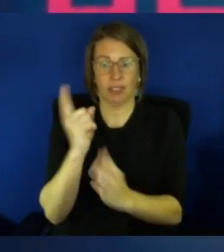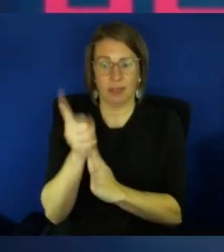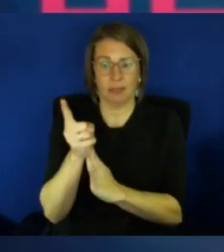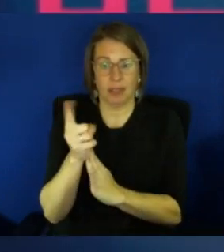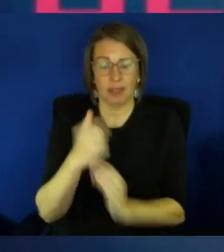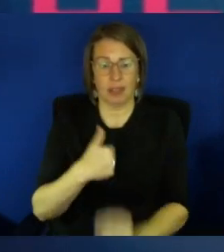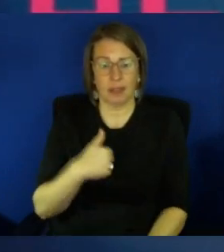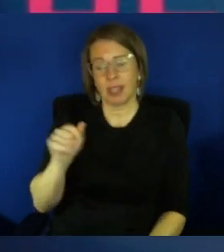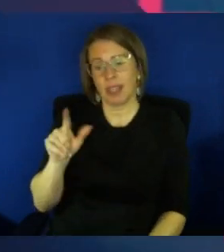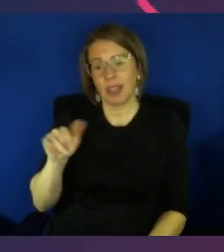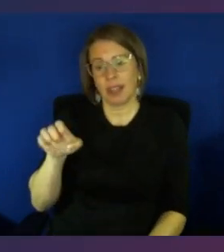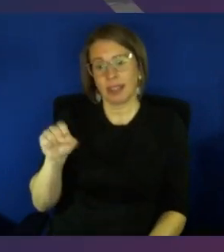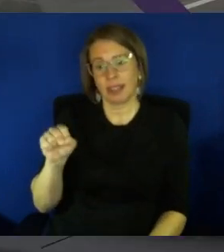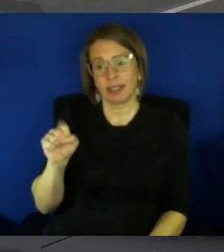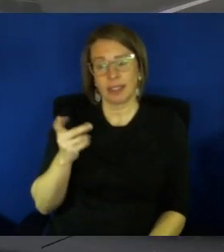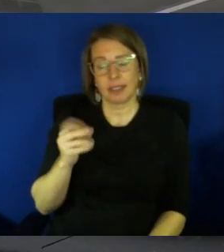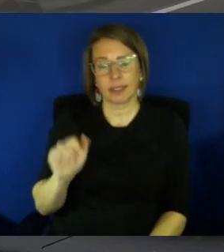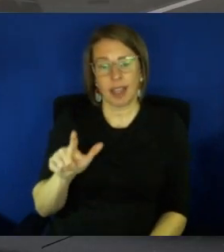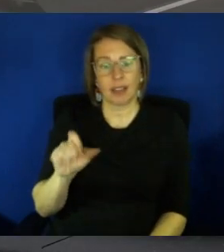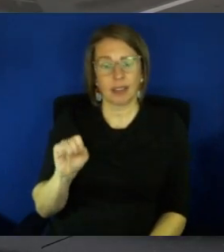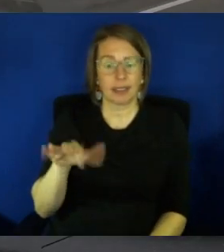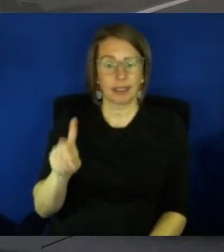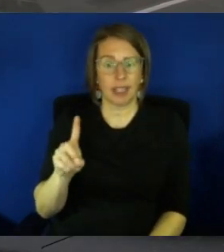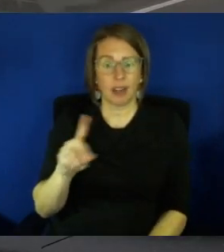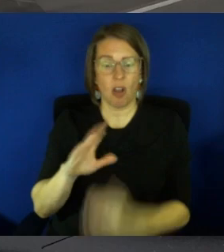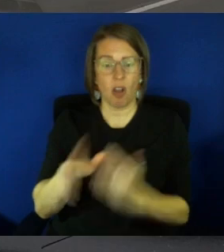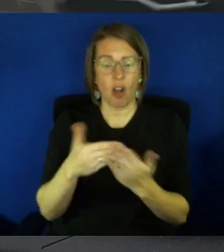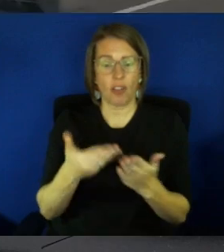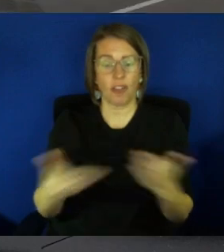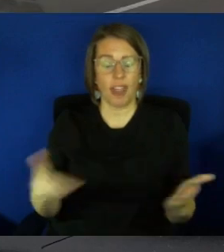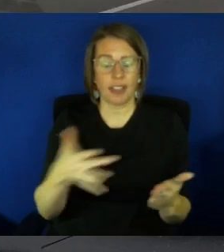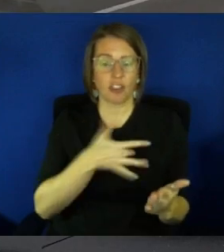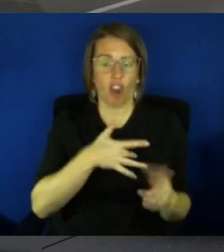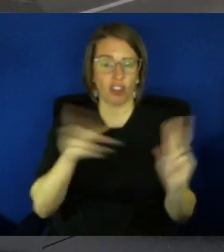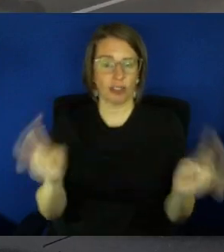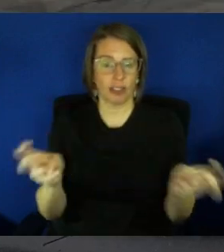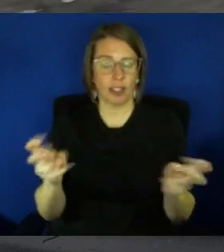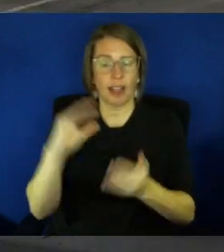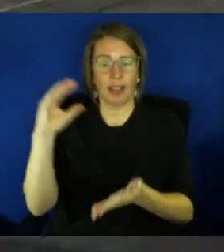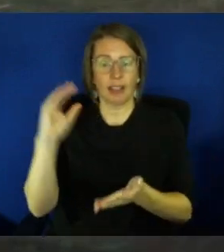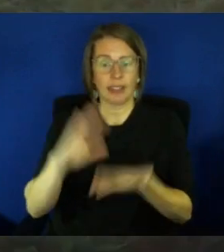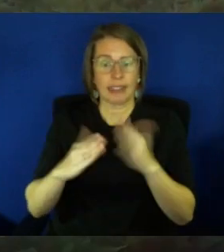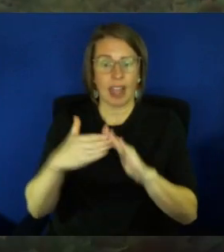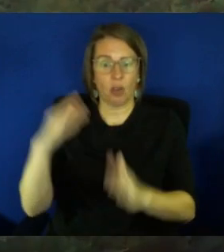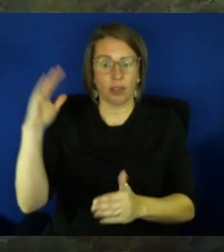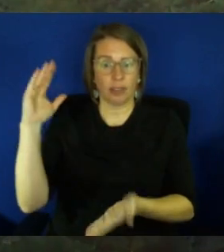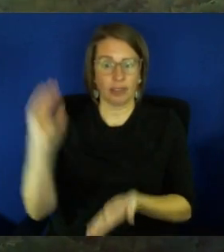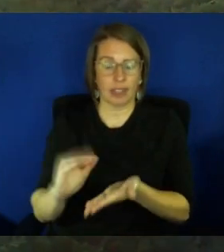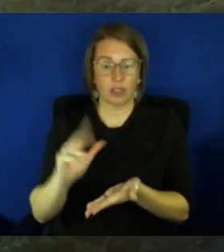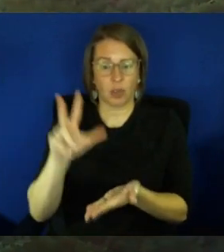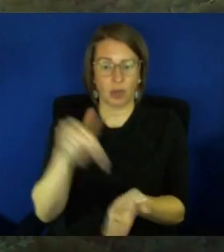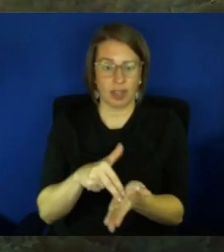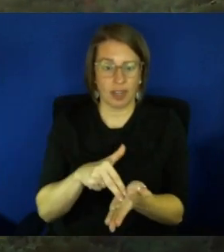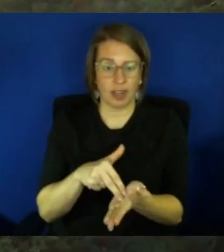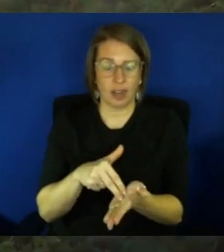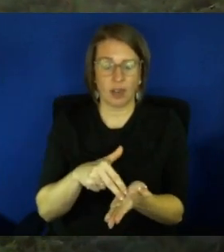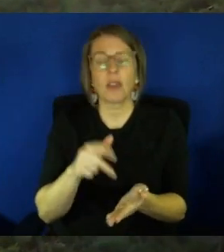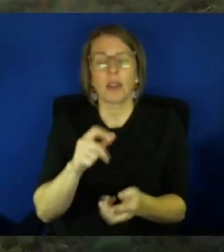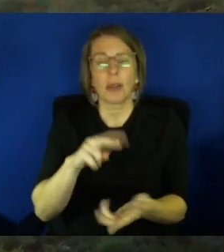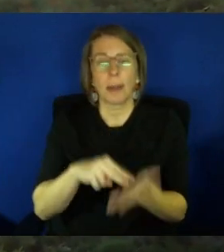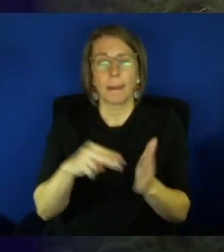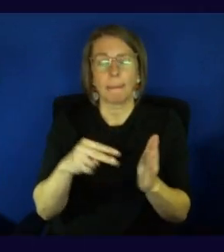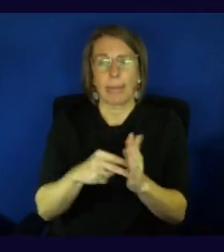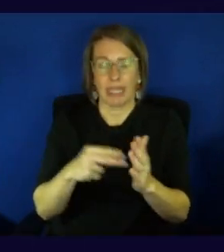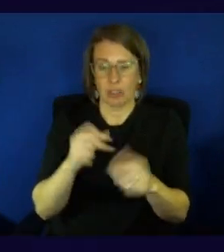Alexis Delsit on the next All Things Heart. In a town of less than 3,000, we share the work being done to bring the best access to